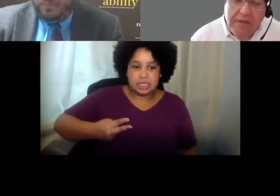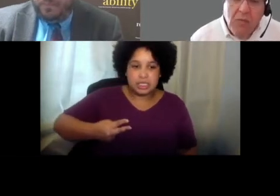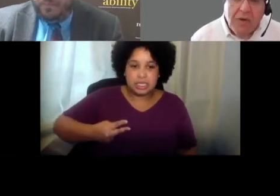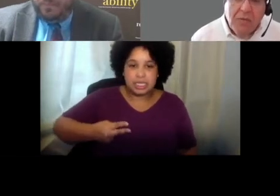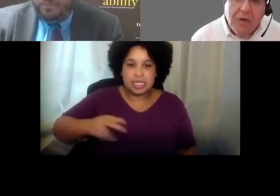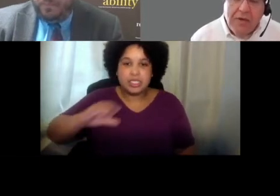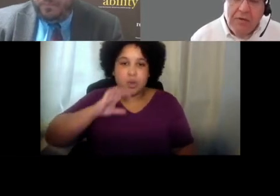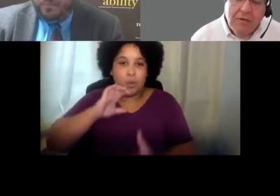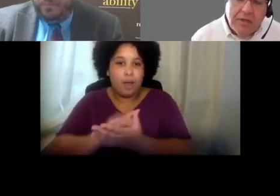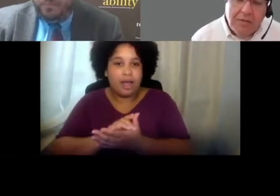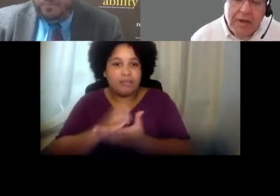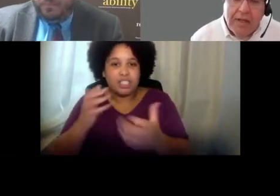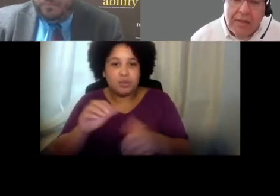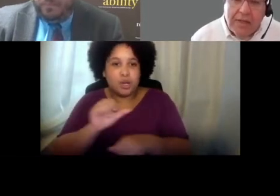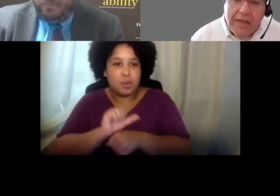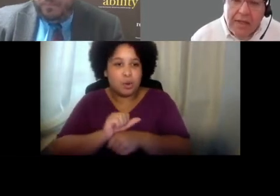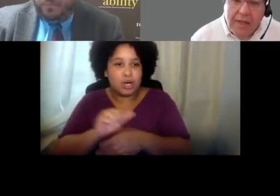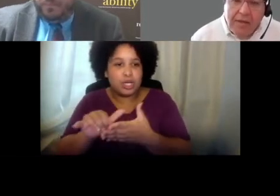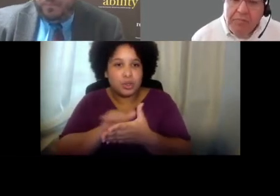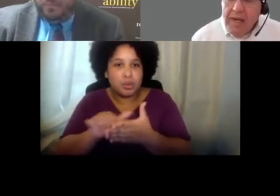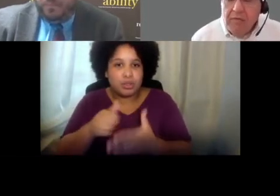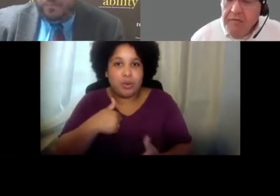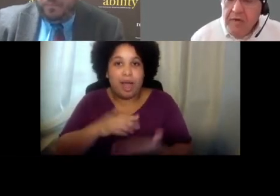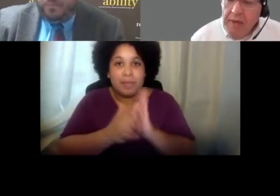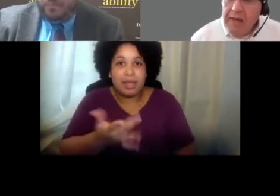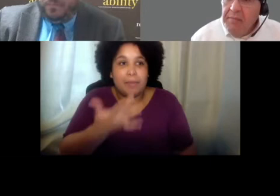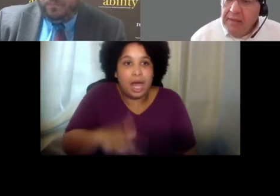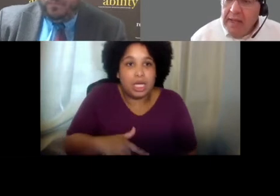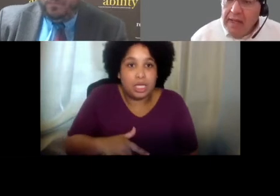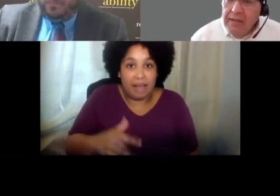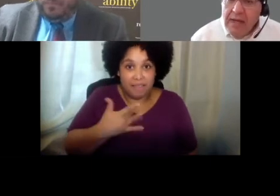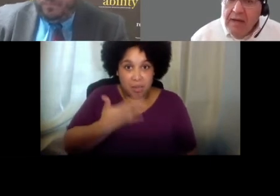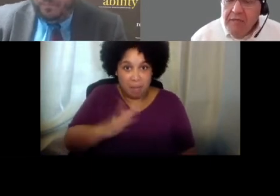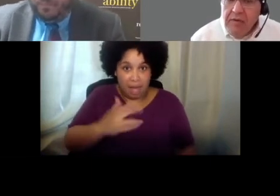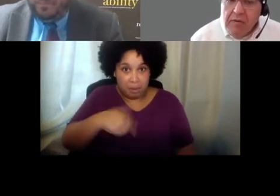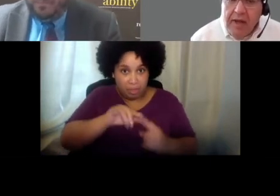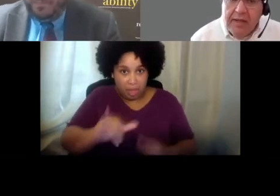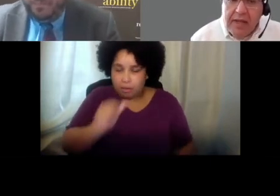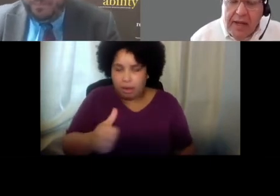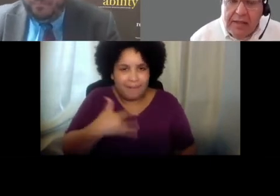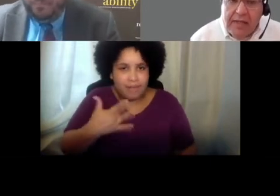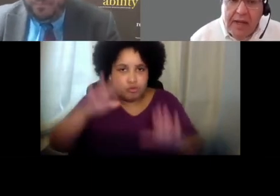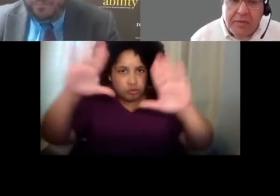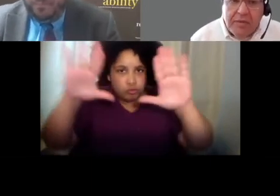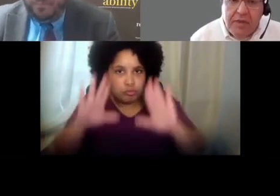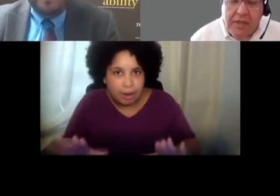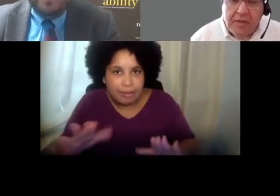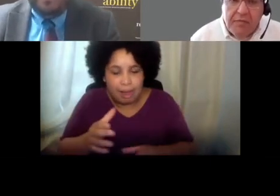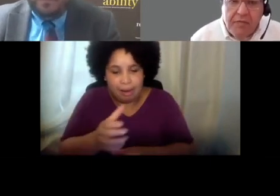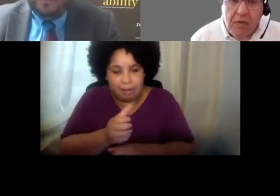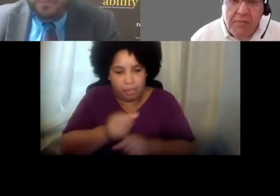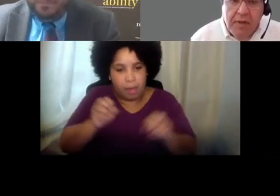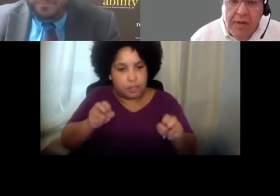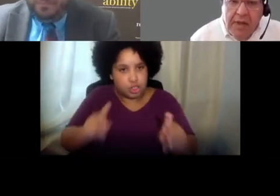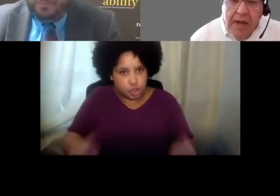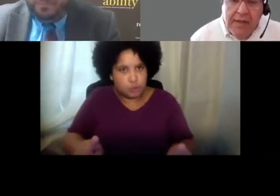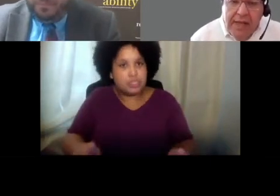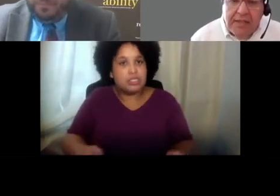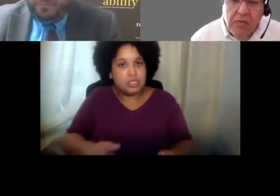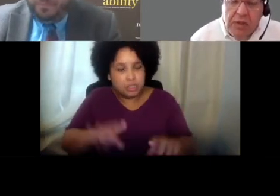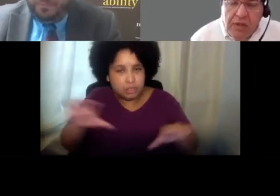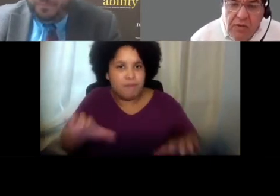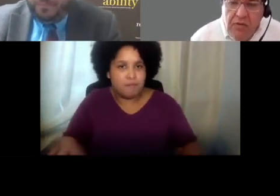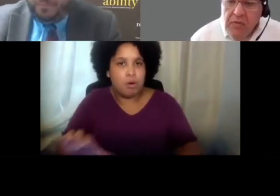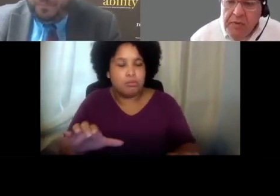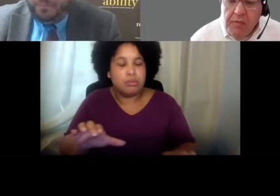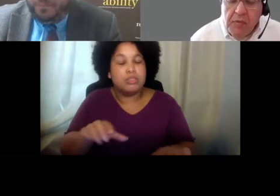wife didn't want to work in New York, so I got lucky. But I don't feel bad about that. I feel great that I got the opportunity to perform. And that's